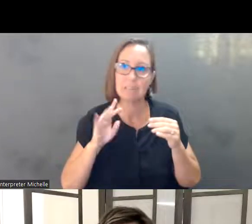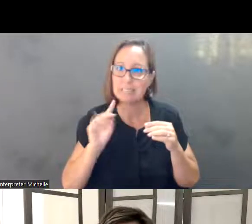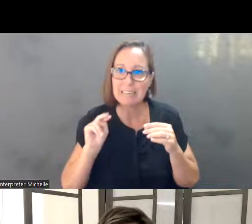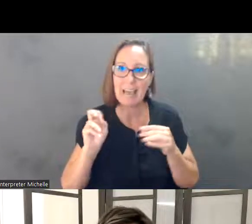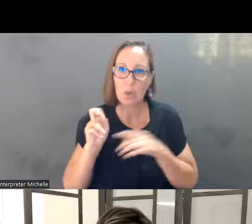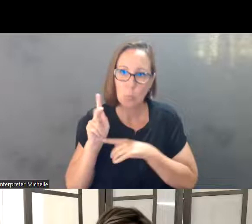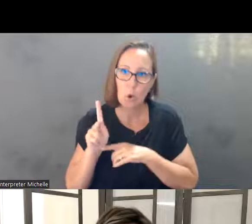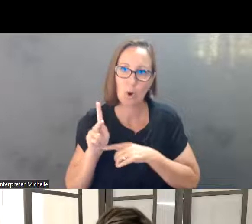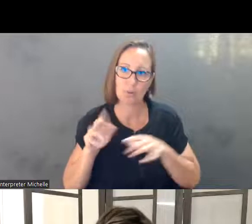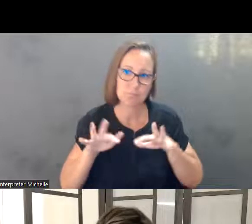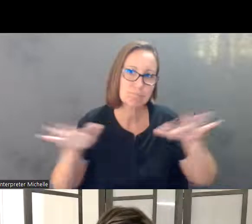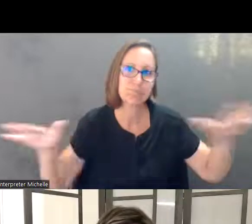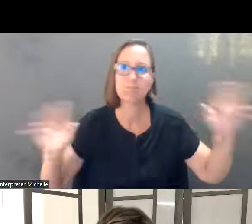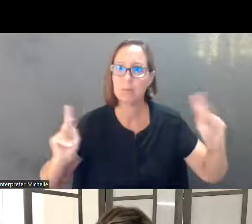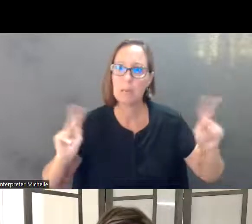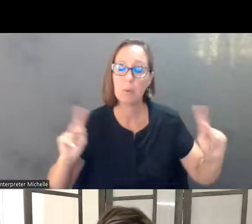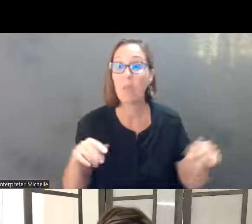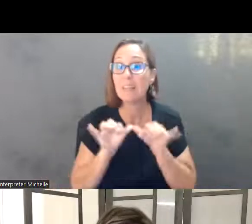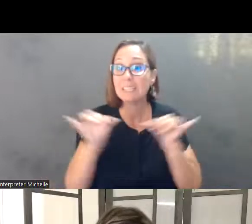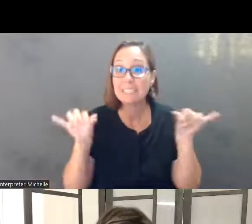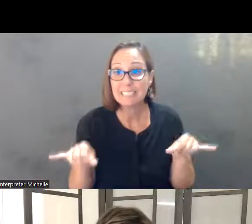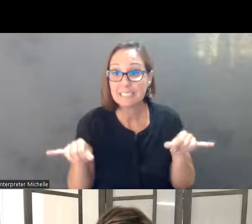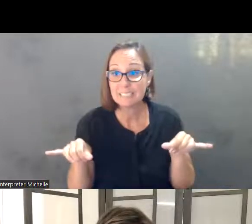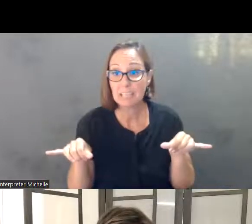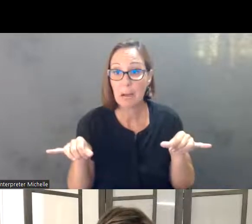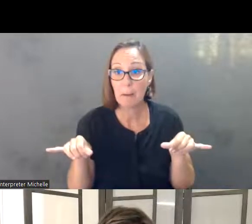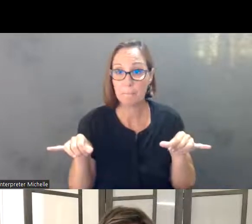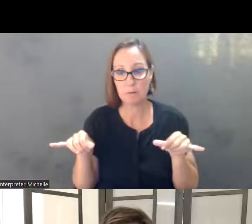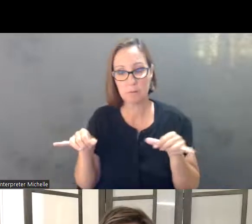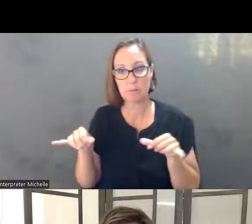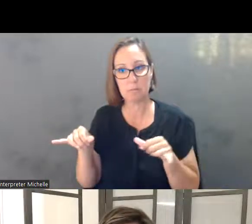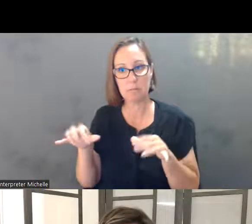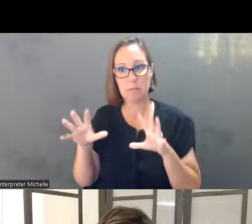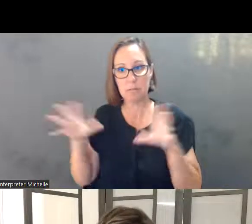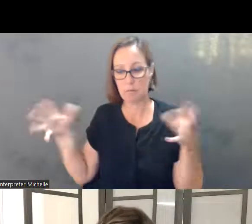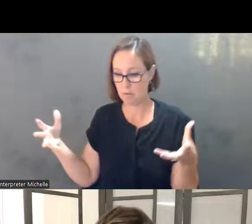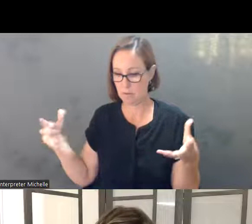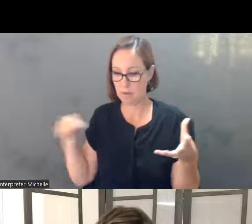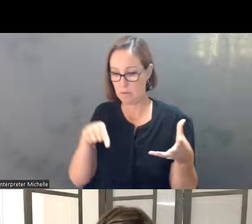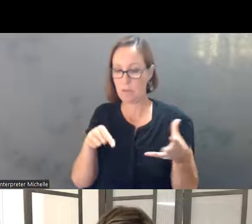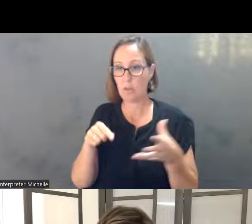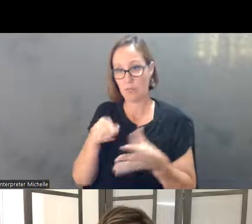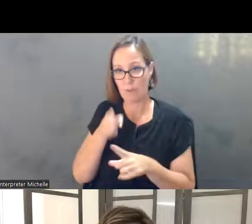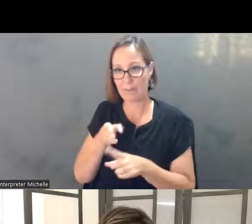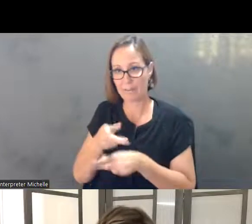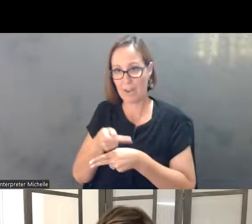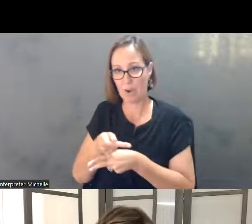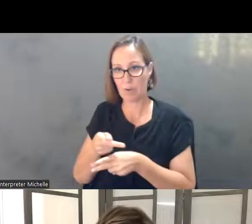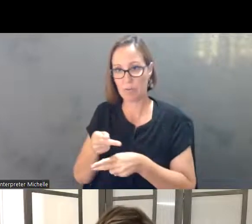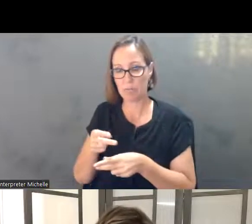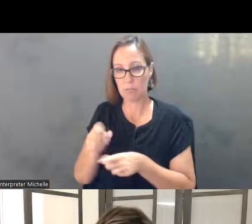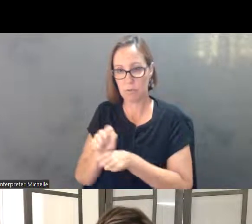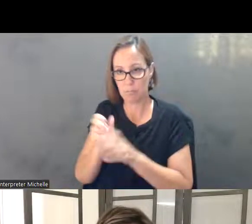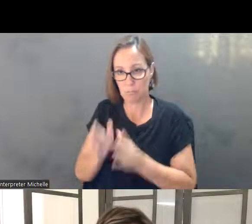the system that surrounds the direct care workforce, and then trying to tap into all of those different